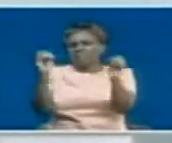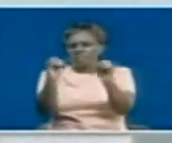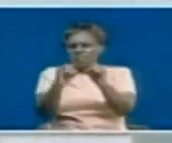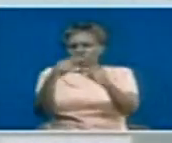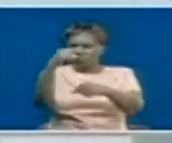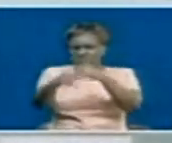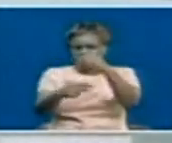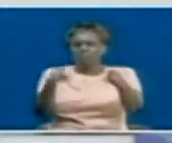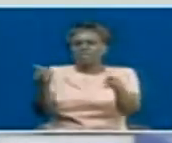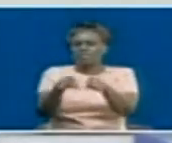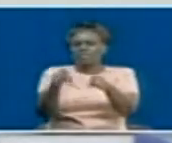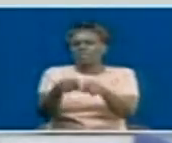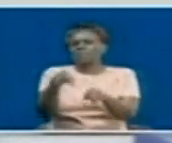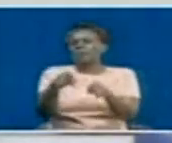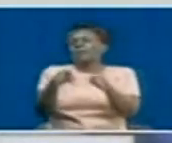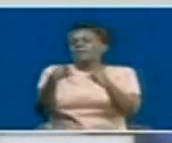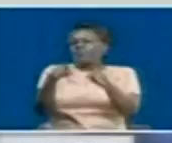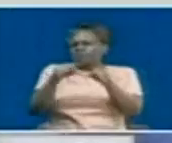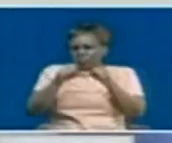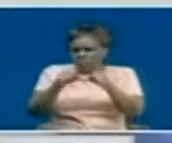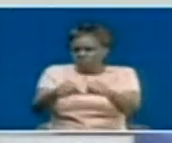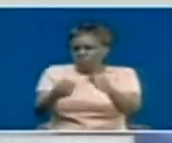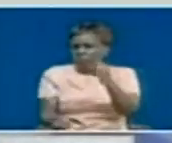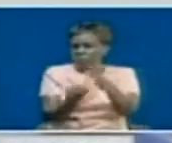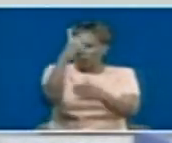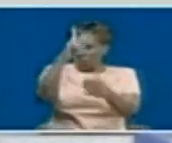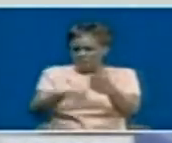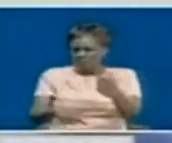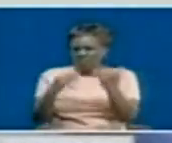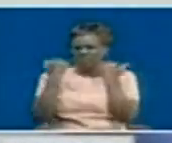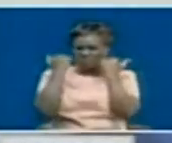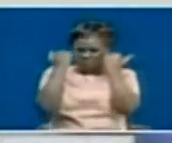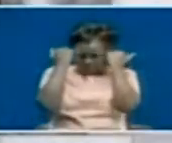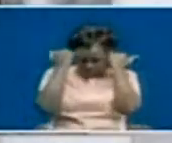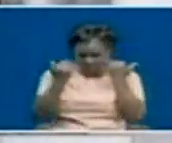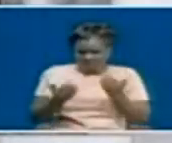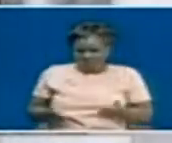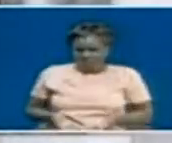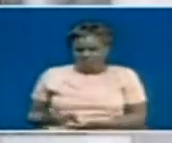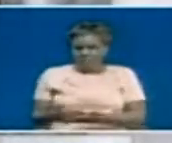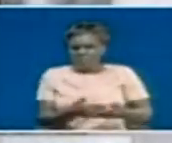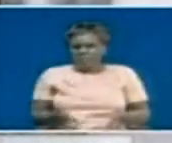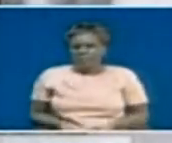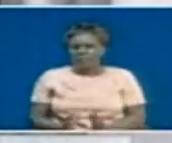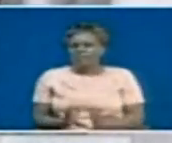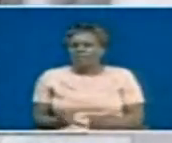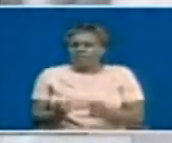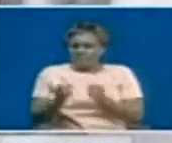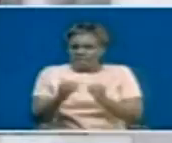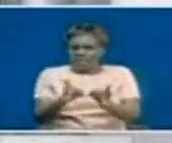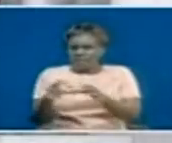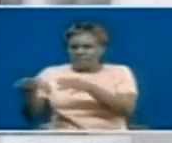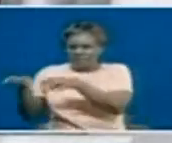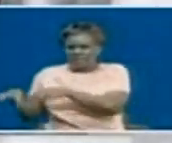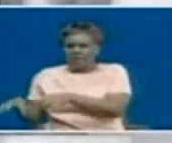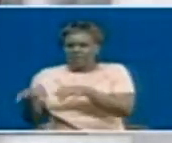Genetics also play a role, but the most predominant cause is the trauma of childbirth. If you suffer